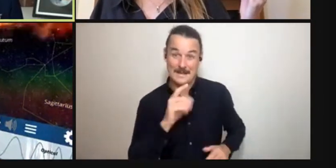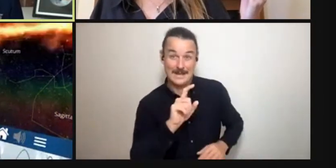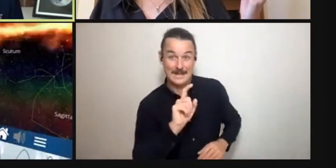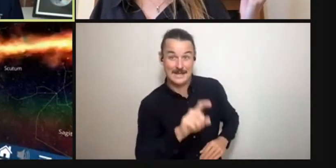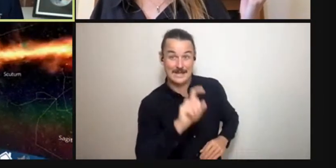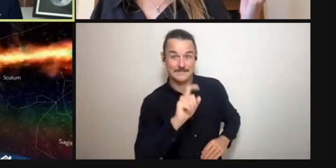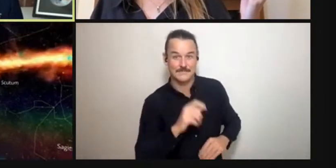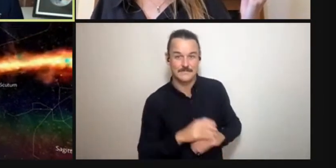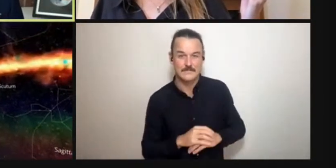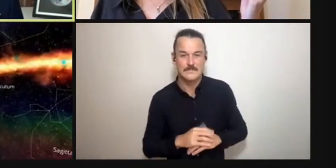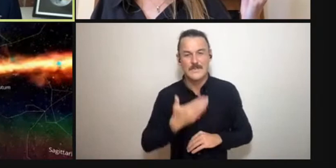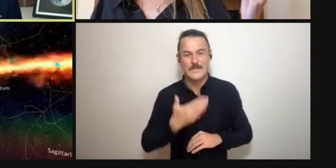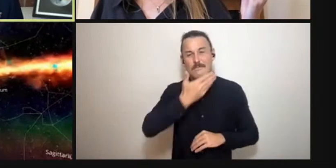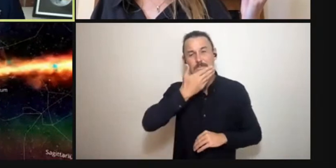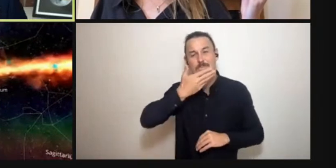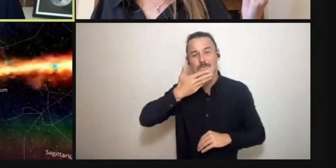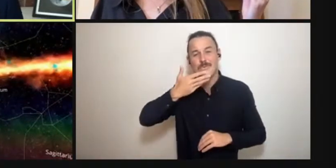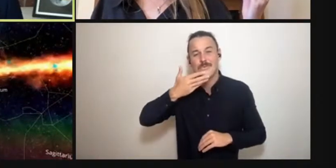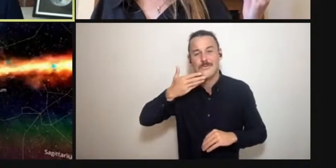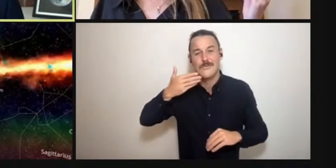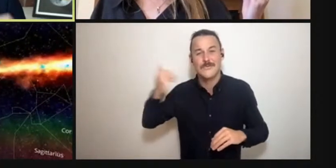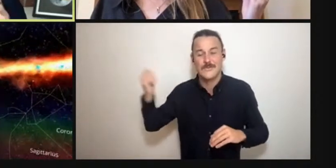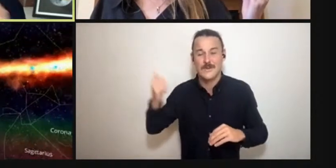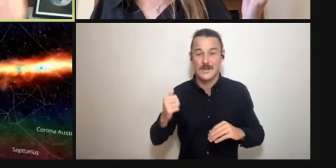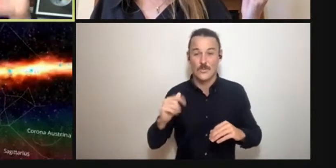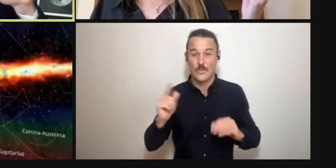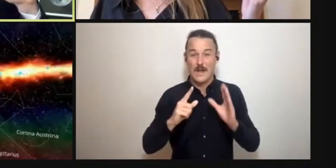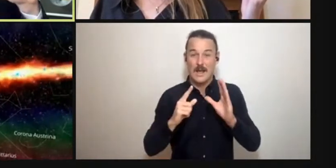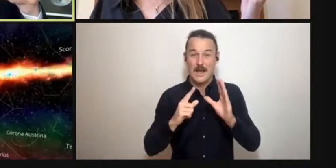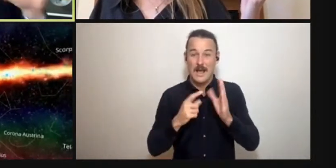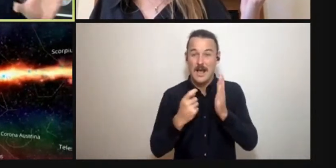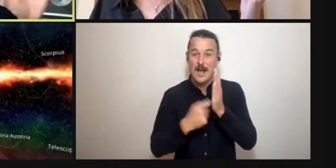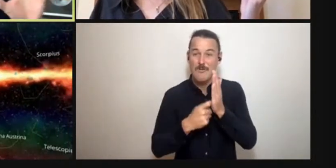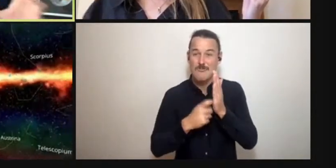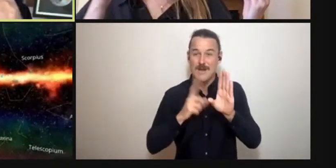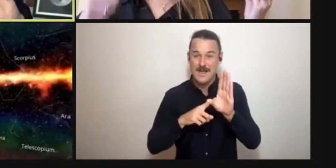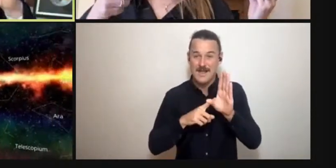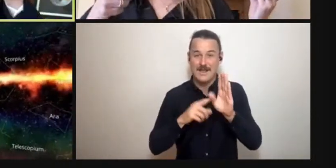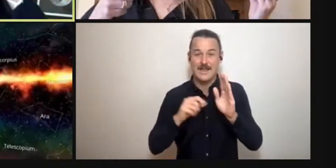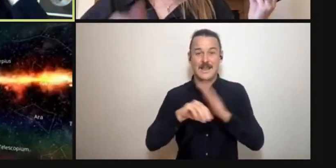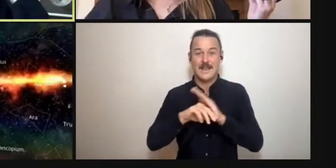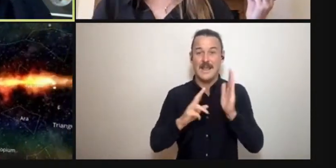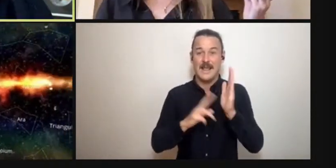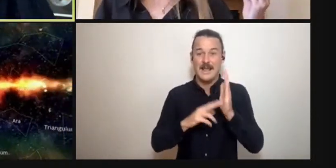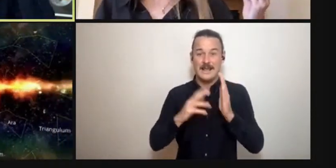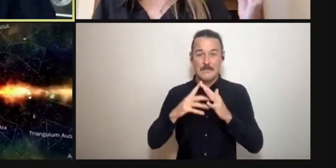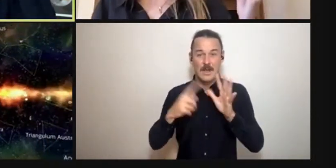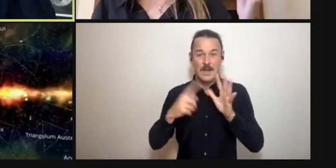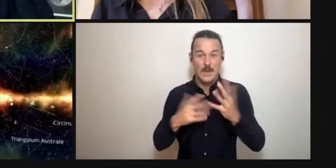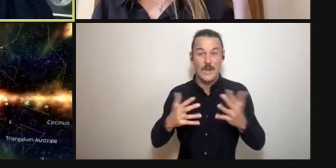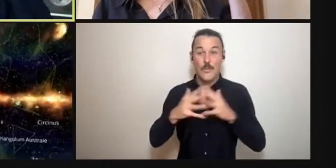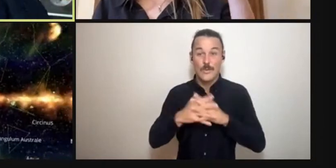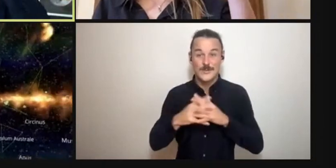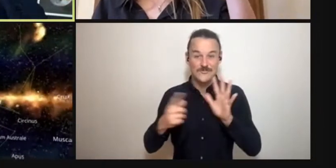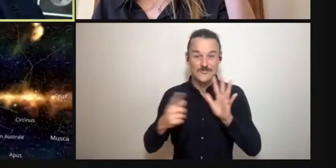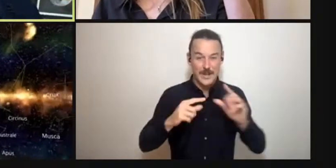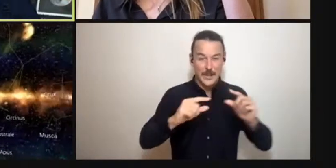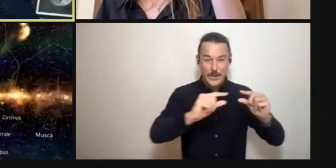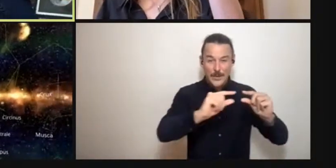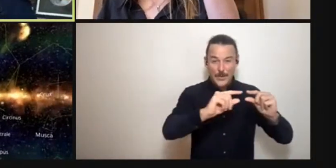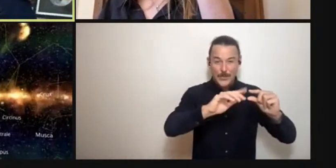from the Work Wide Field Array, MWA, based in Western Australia. And again, look how